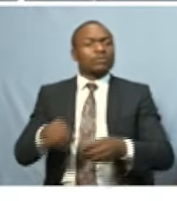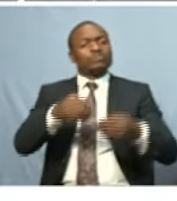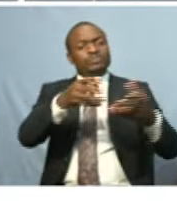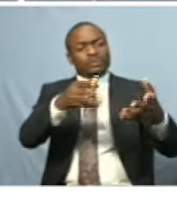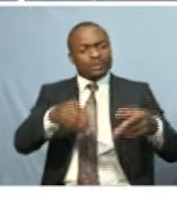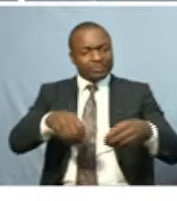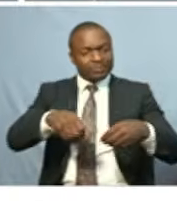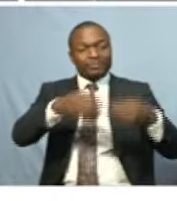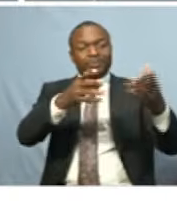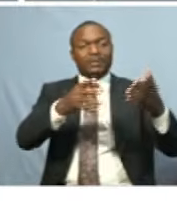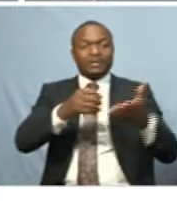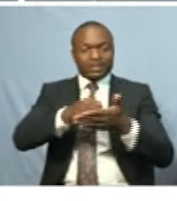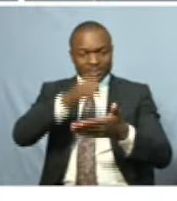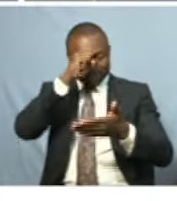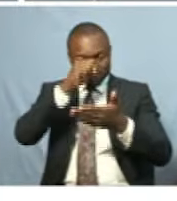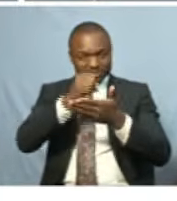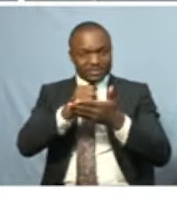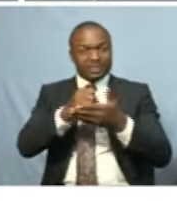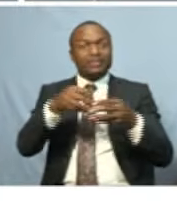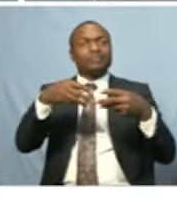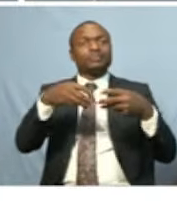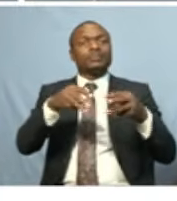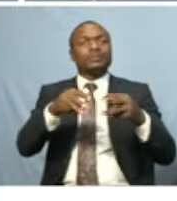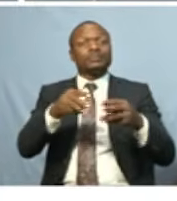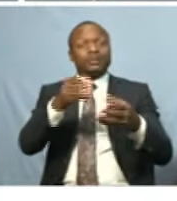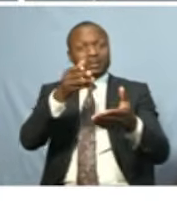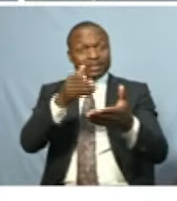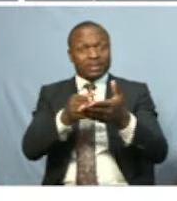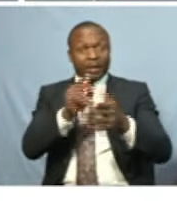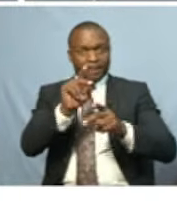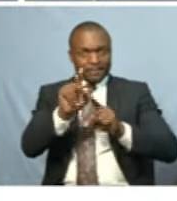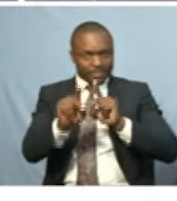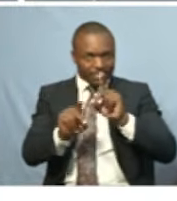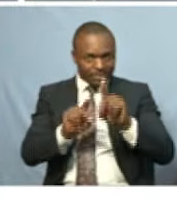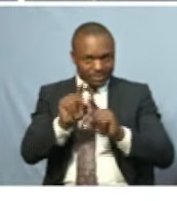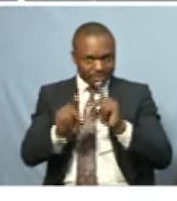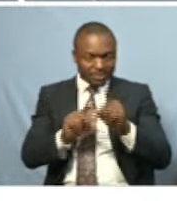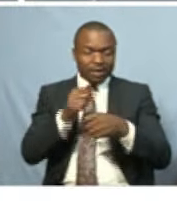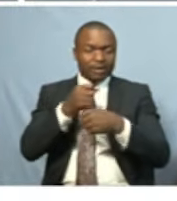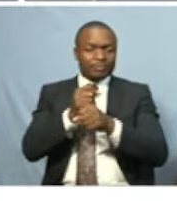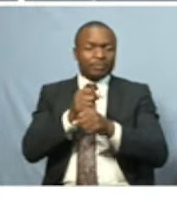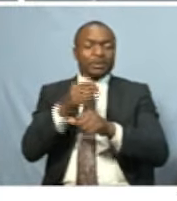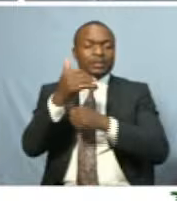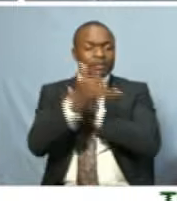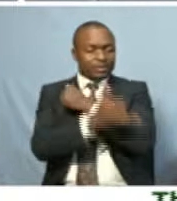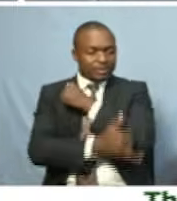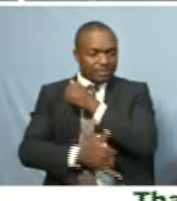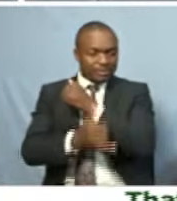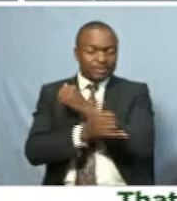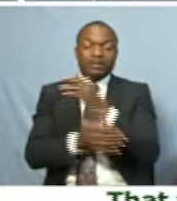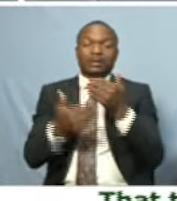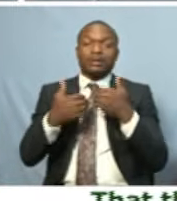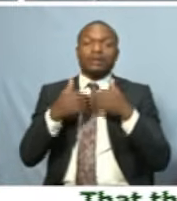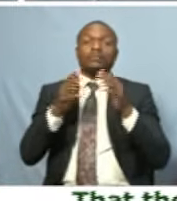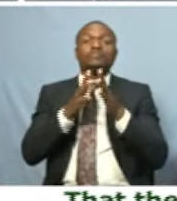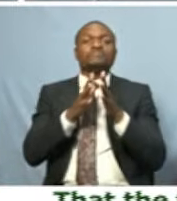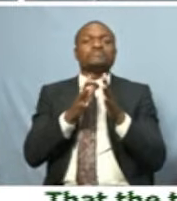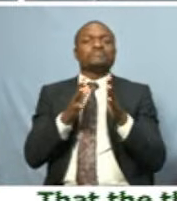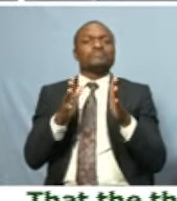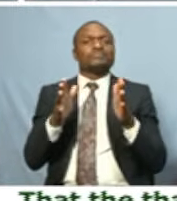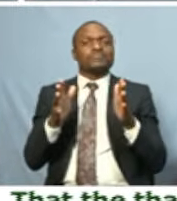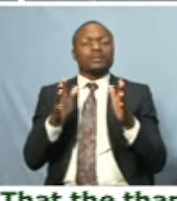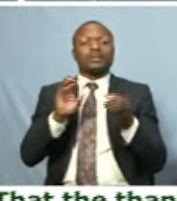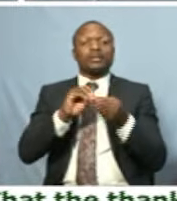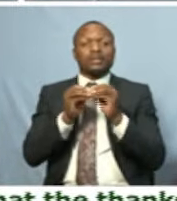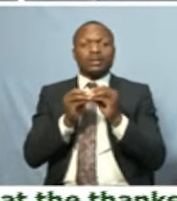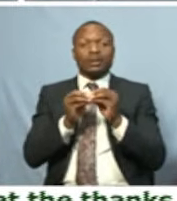students onto the job market. So these are the people that really made our country to have a huge mountain of the unemployed